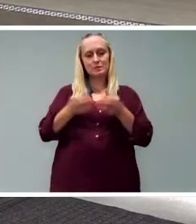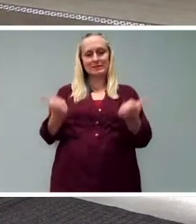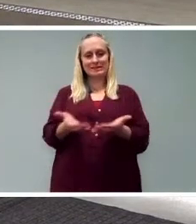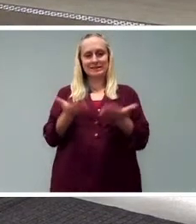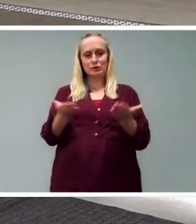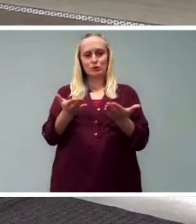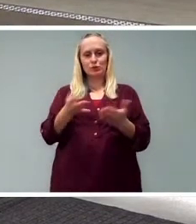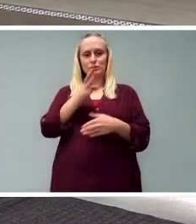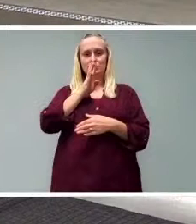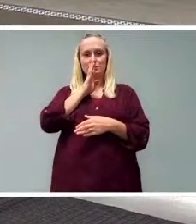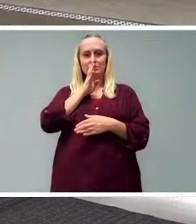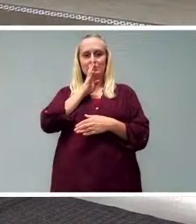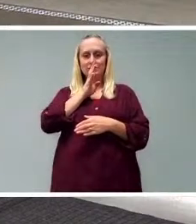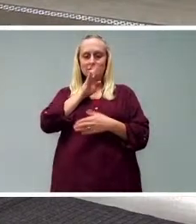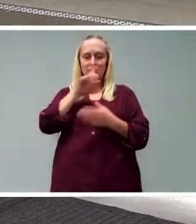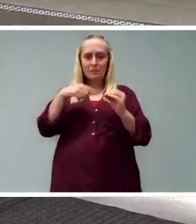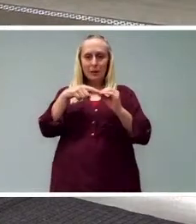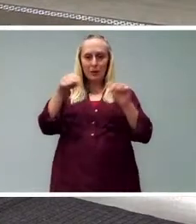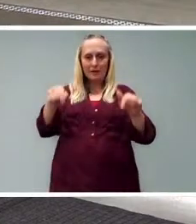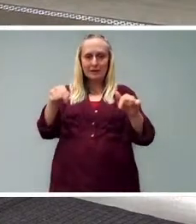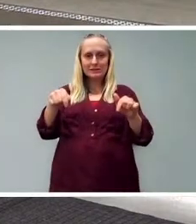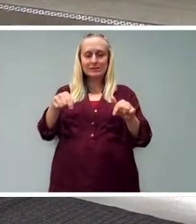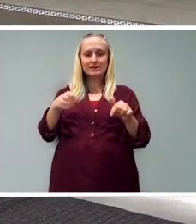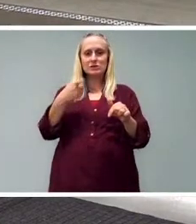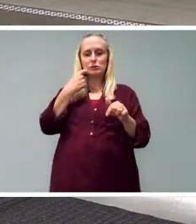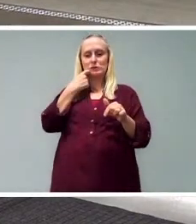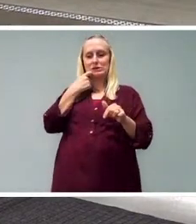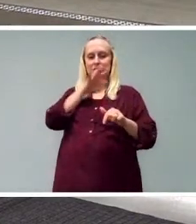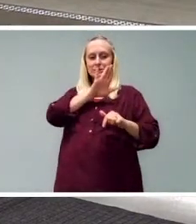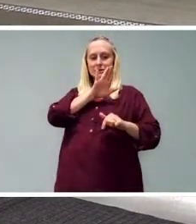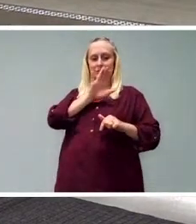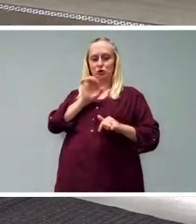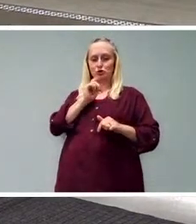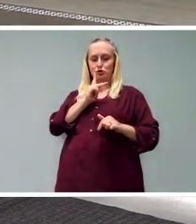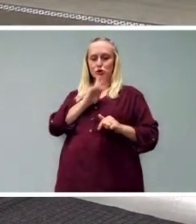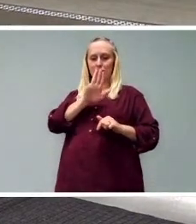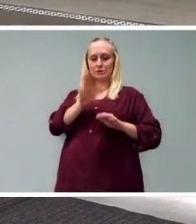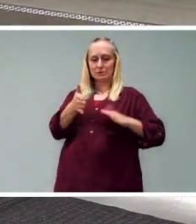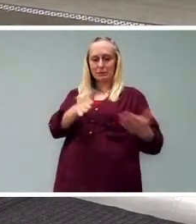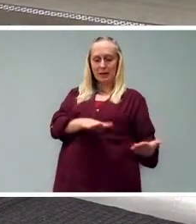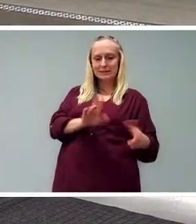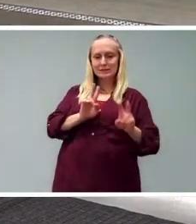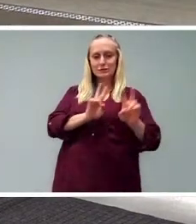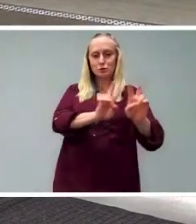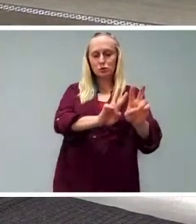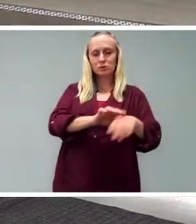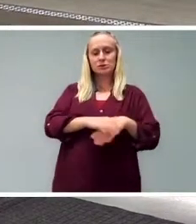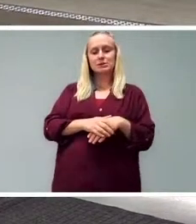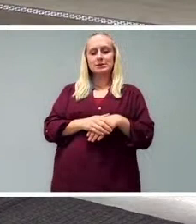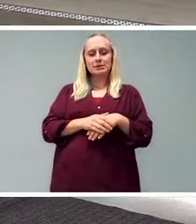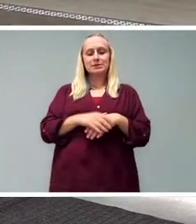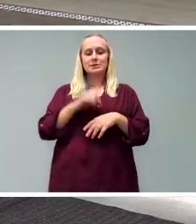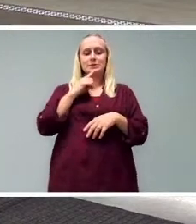discussion tonight, right on the heels of Chuck's passing and his funeral services.